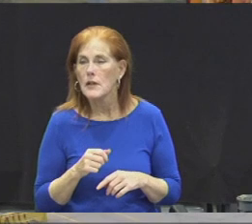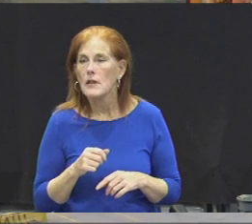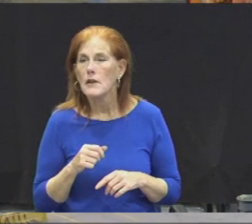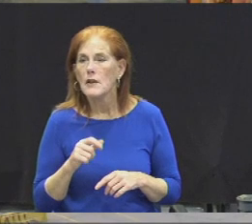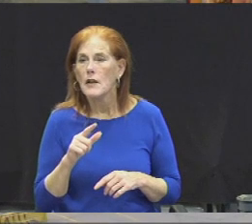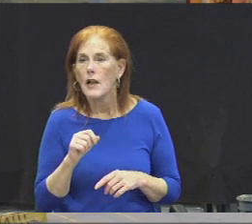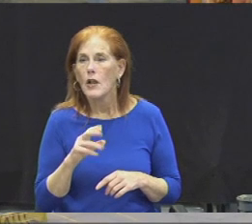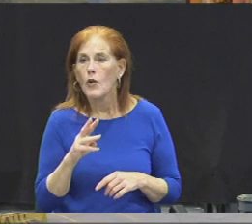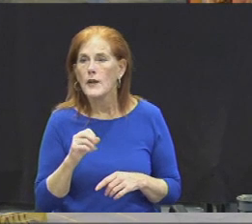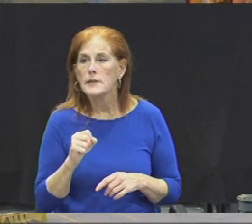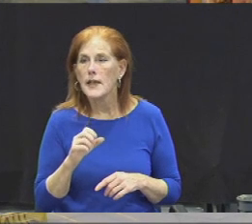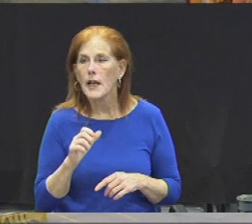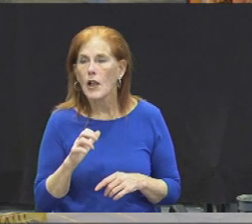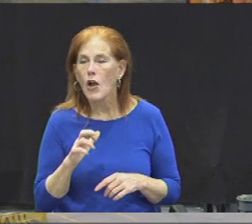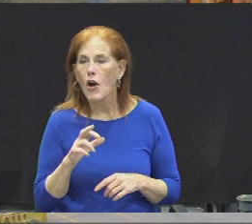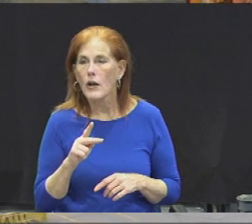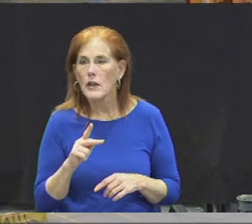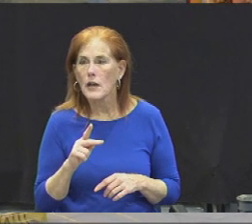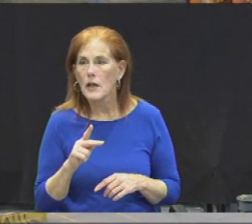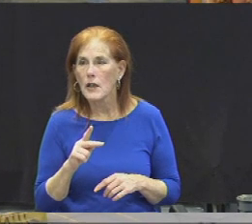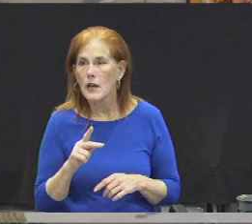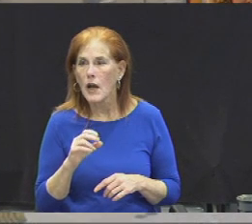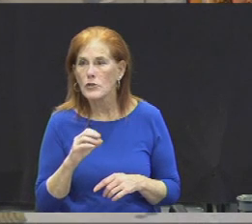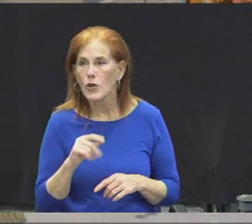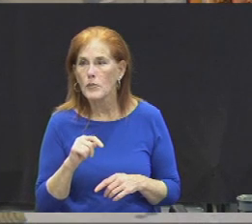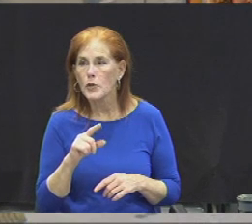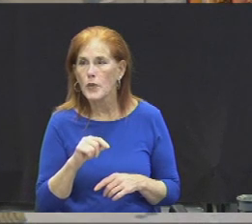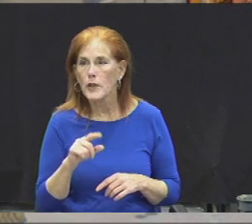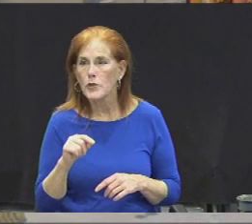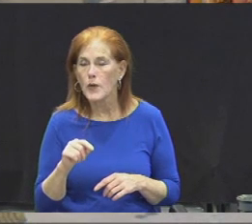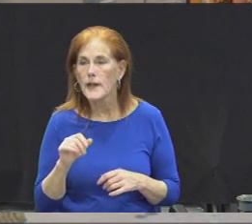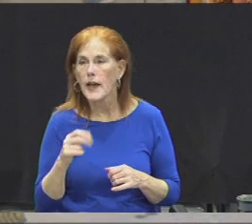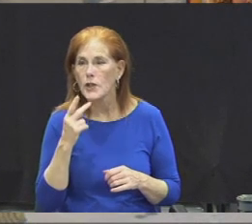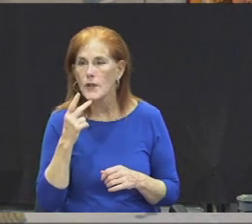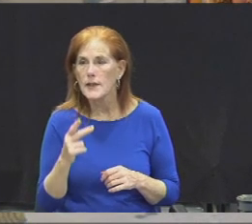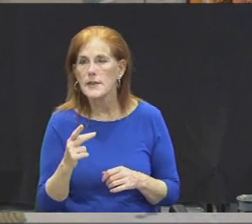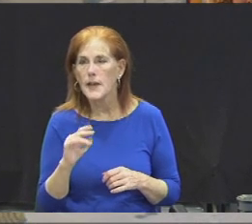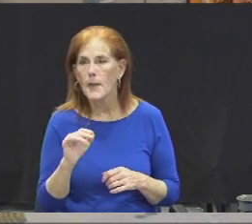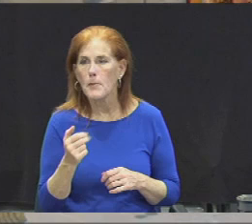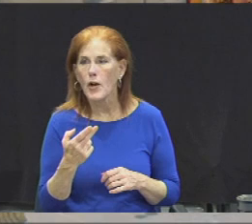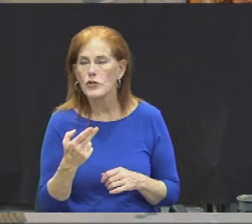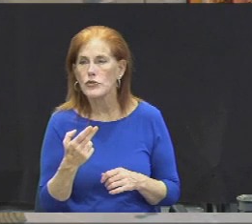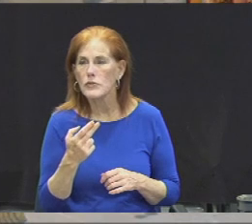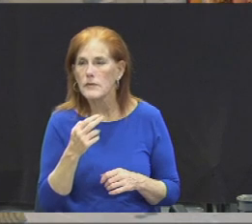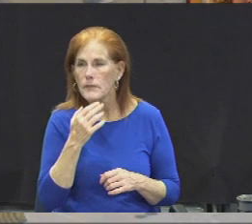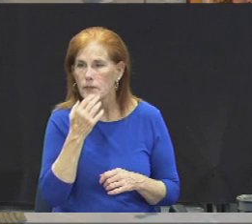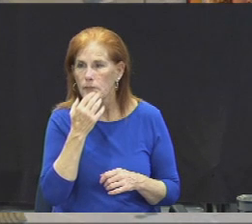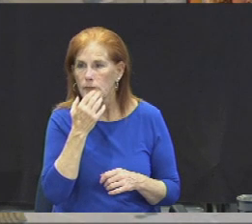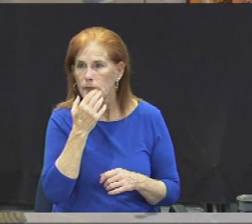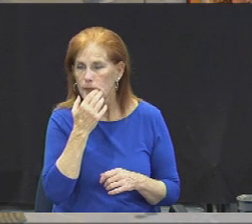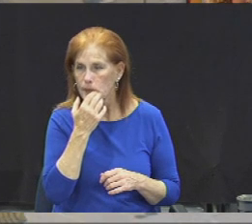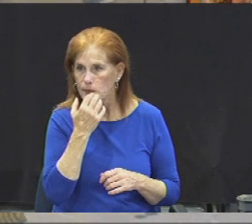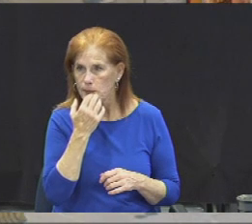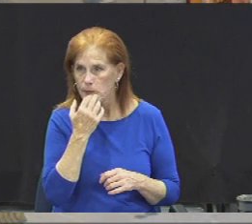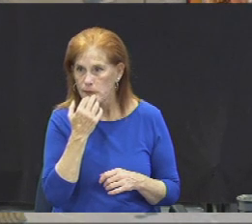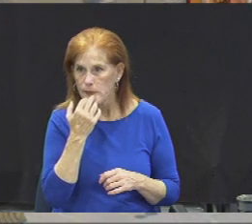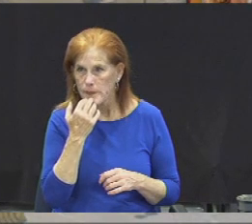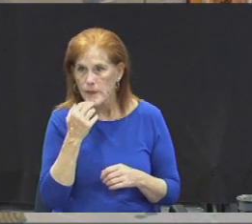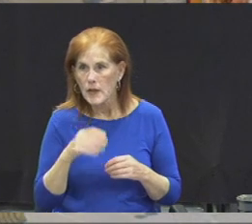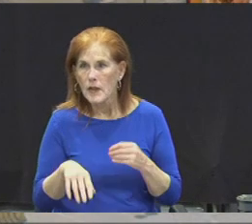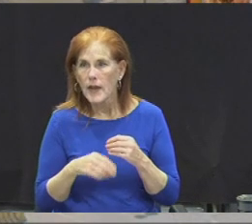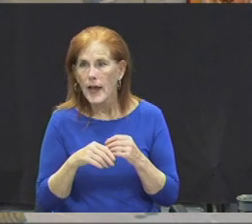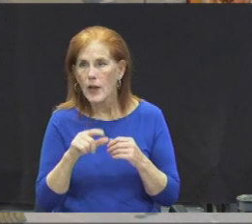Lewis and Clark Landing as of October of 2020. You can see here the major noticeable principal update is the addition